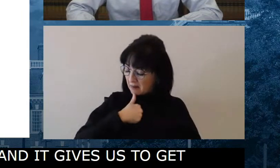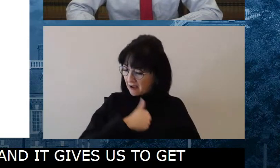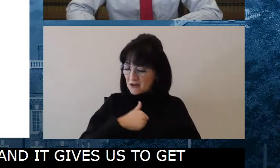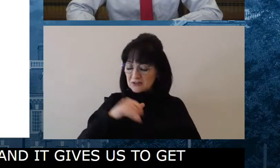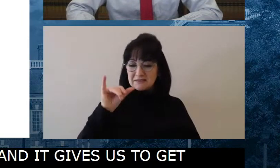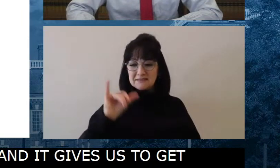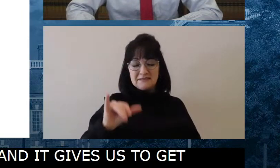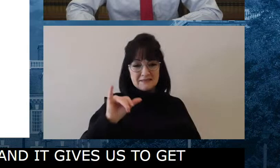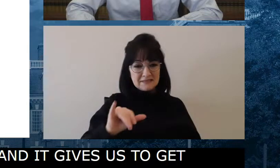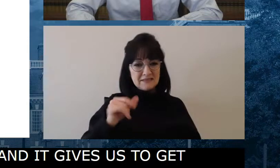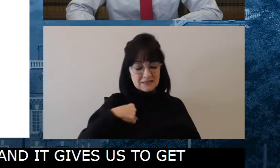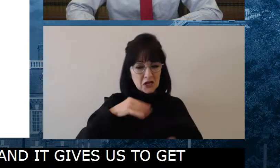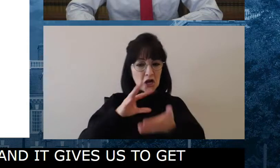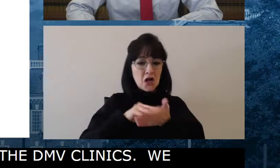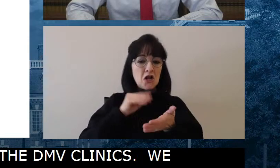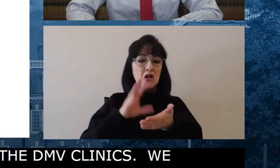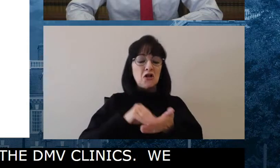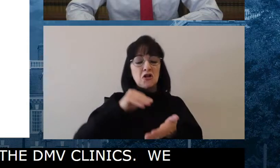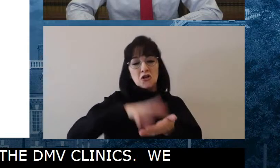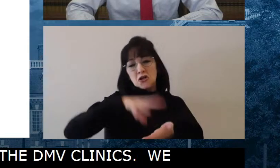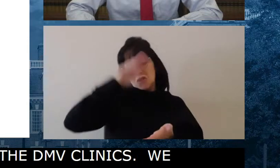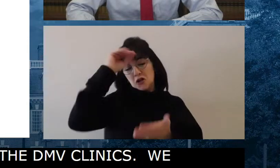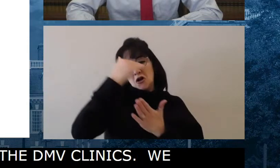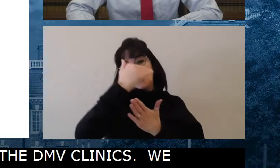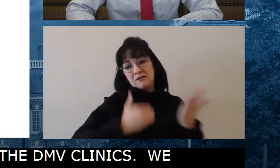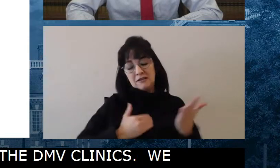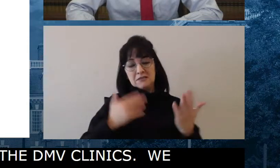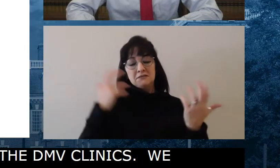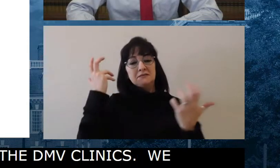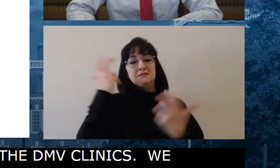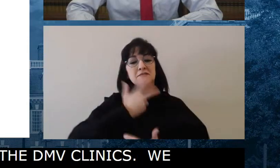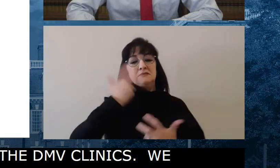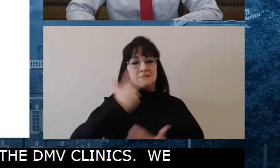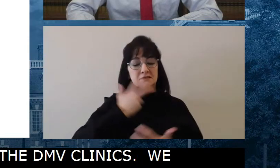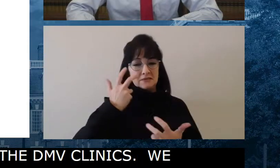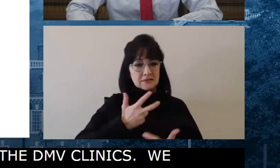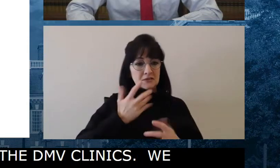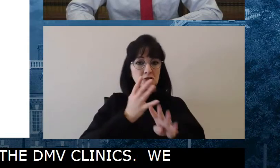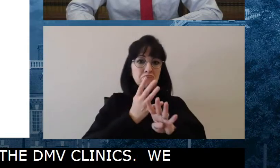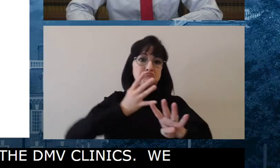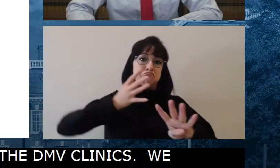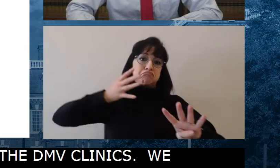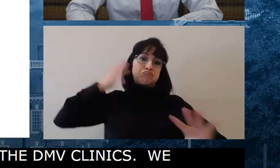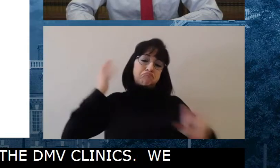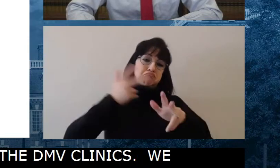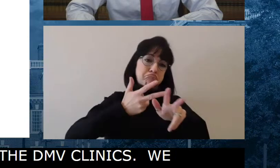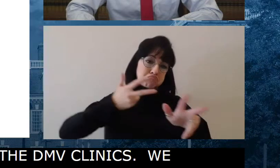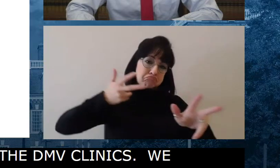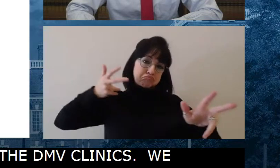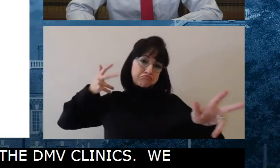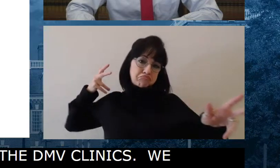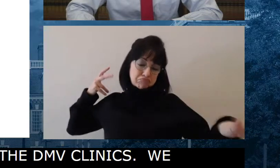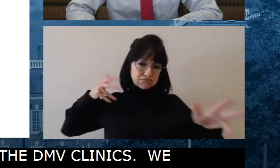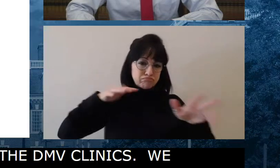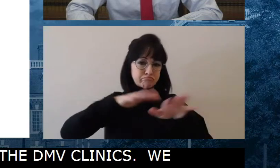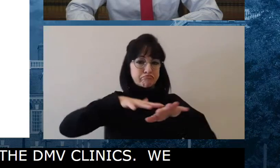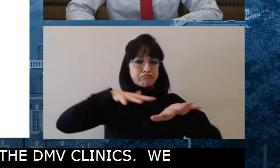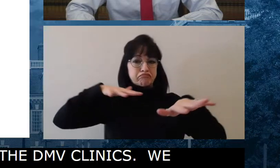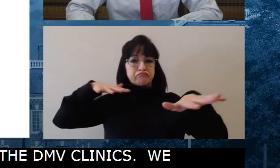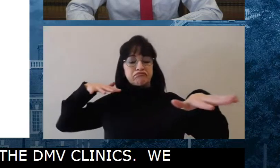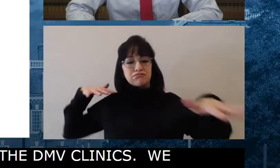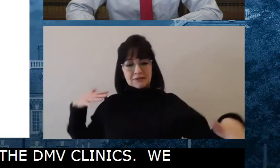many times to folks for the wait there. There's not a wait here, as you said, maybe 15 minutes on the front end, 15 minutes as you